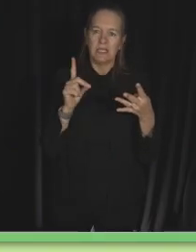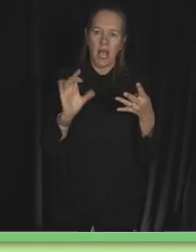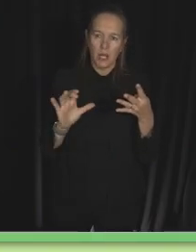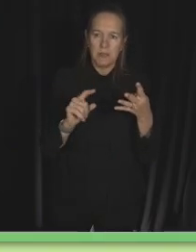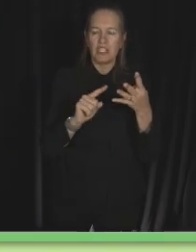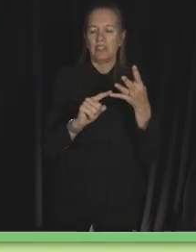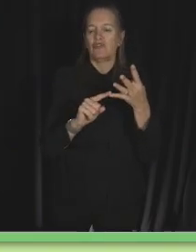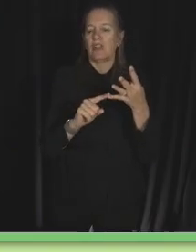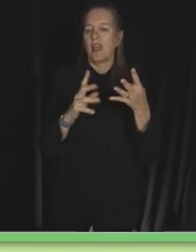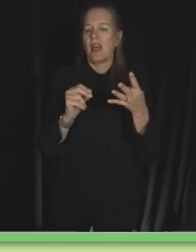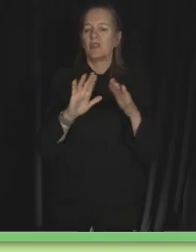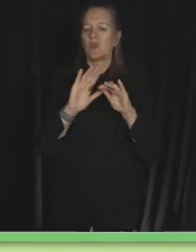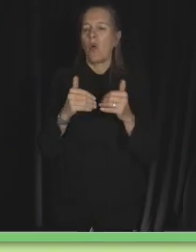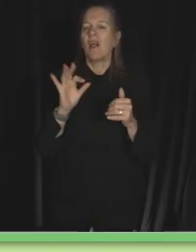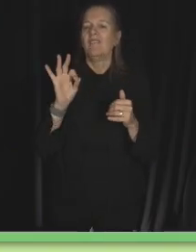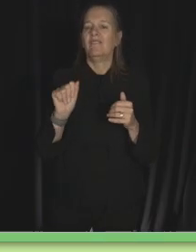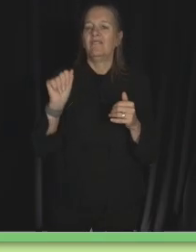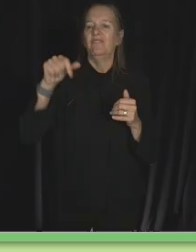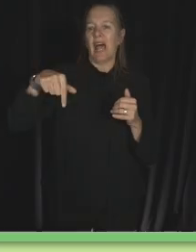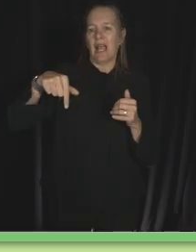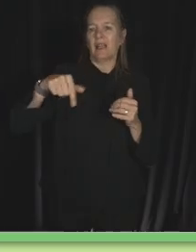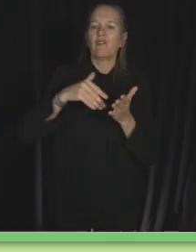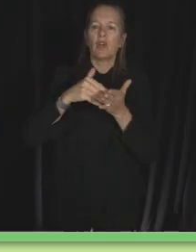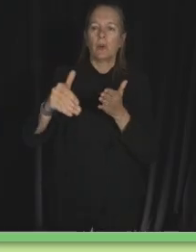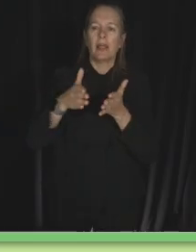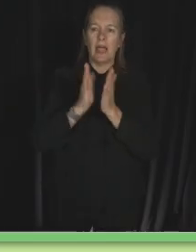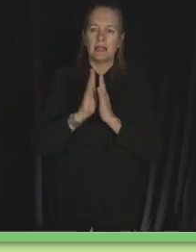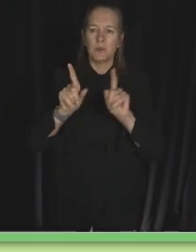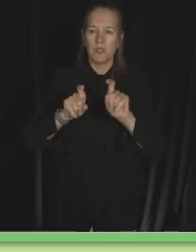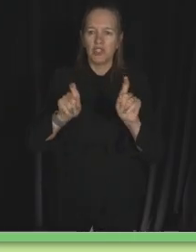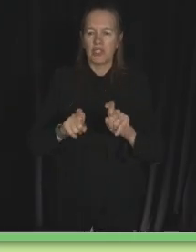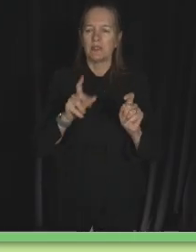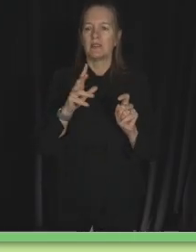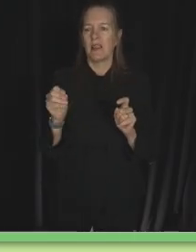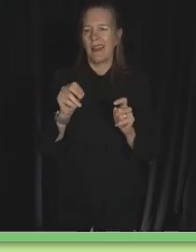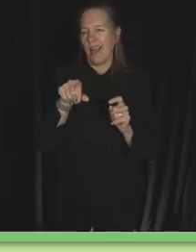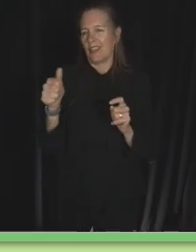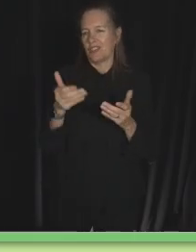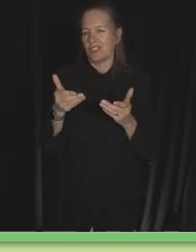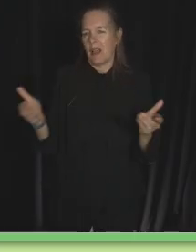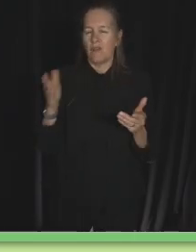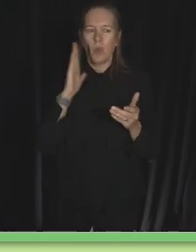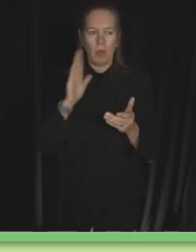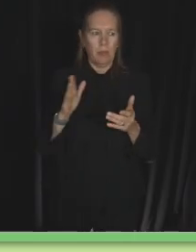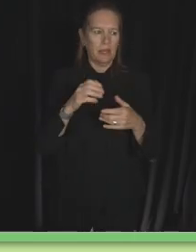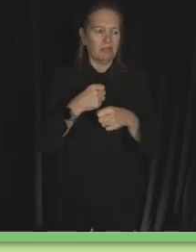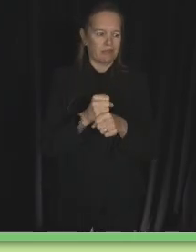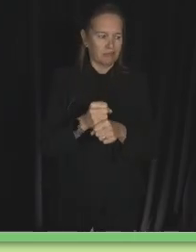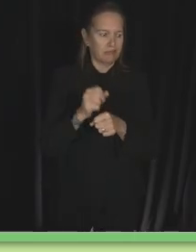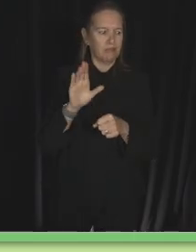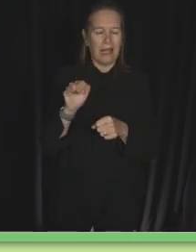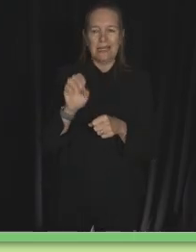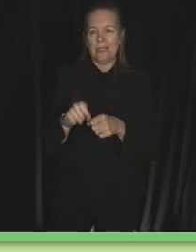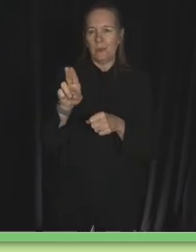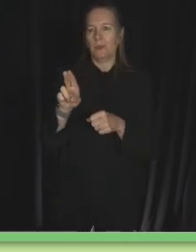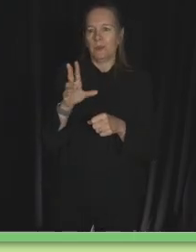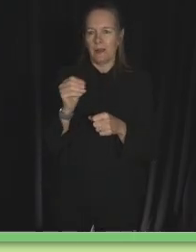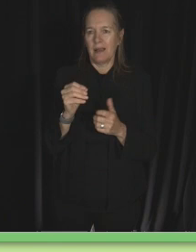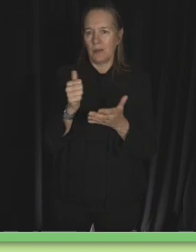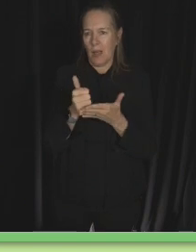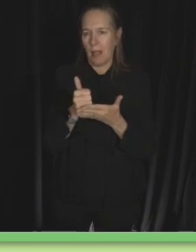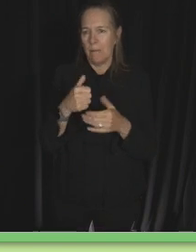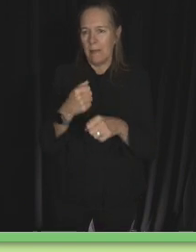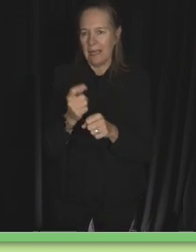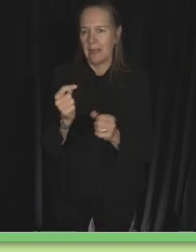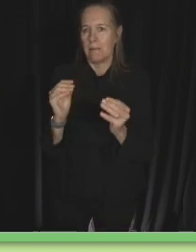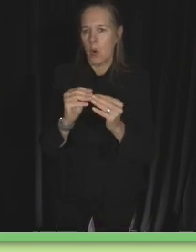there's a whole frequently asked questions. And there's going to be even more stuff being produced by the EU to help combat this and make it in much more